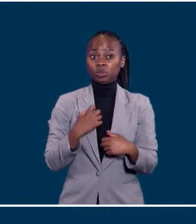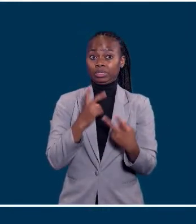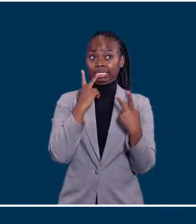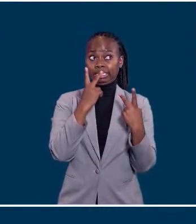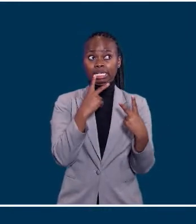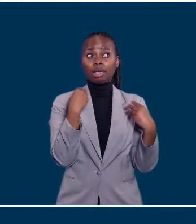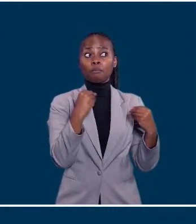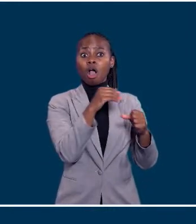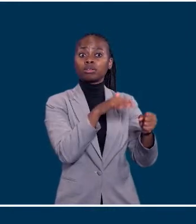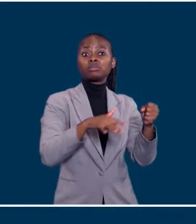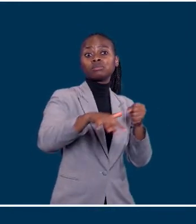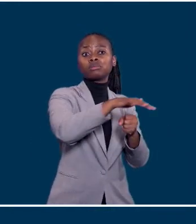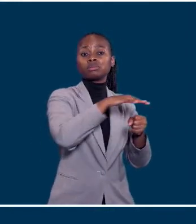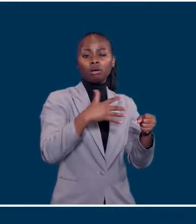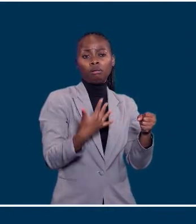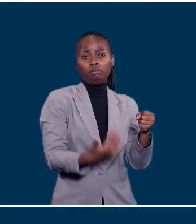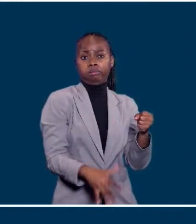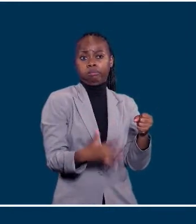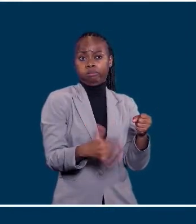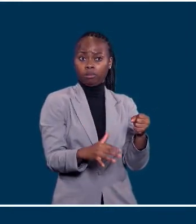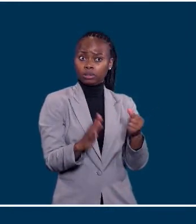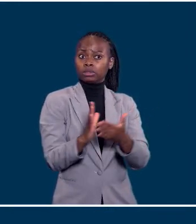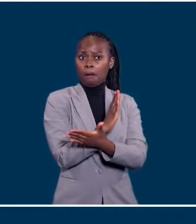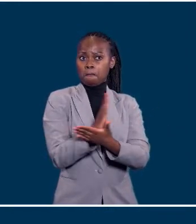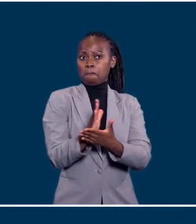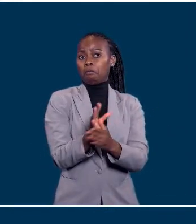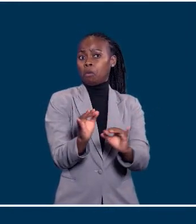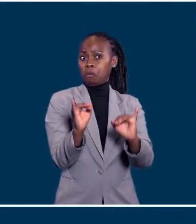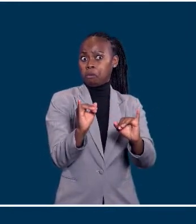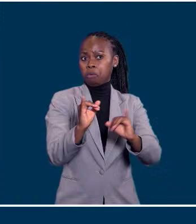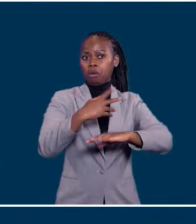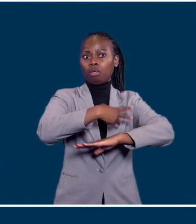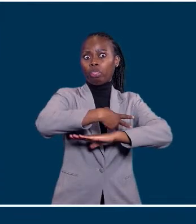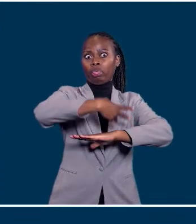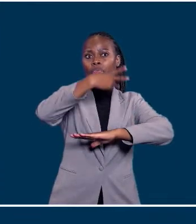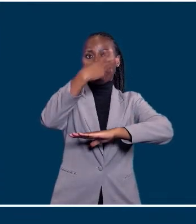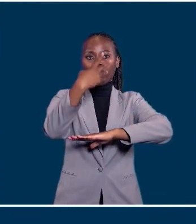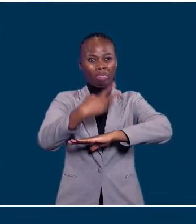some stalling out of the disinflation process.